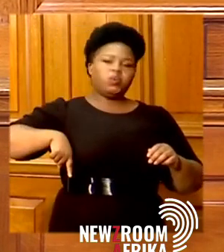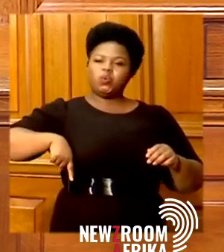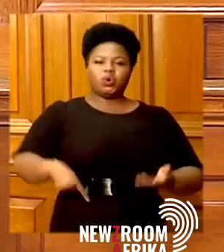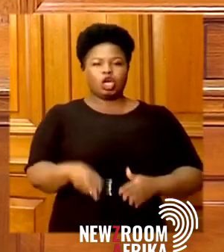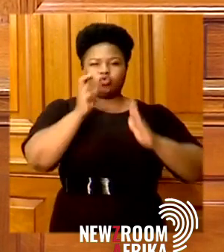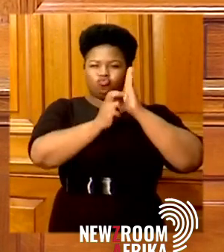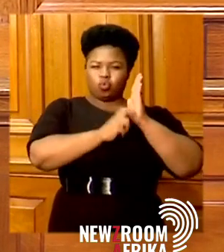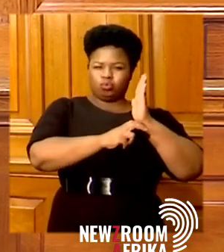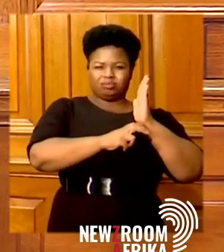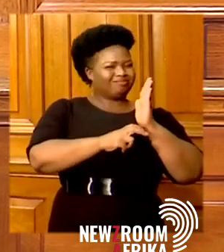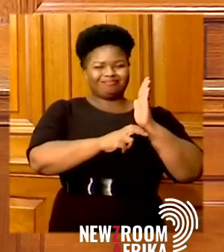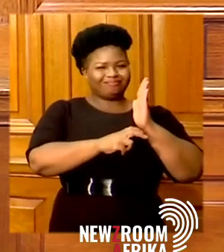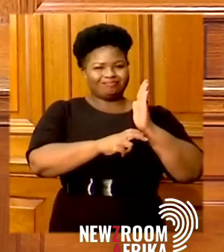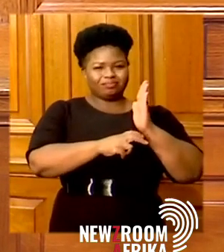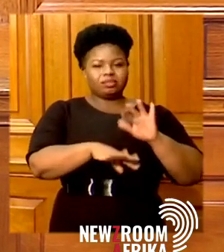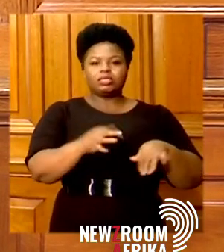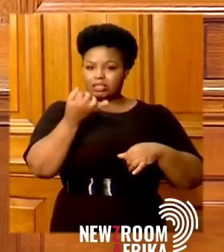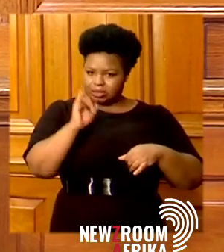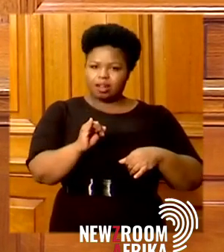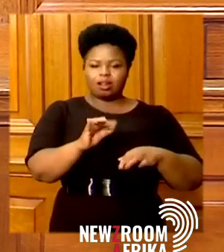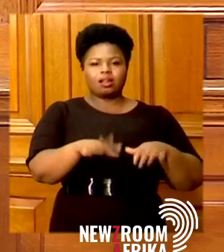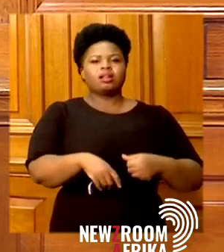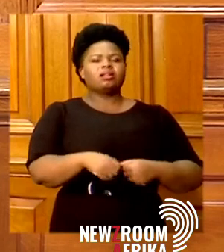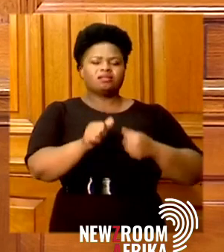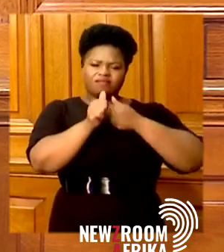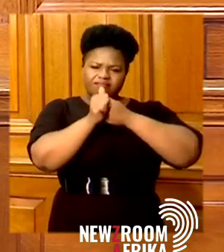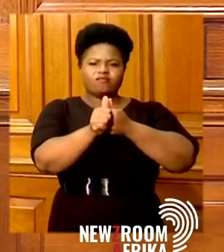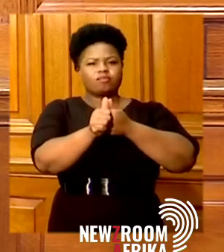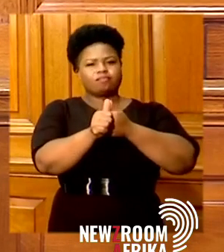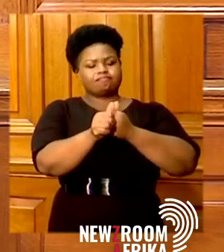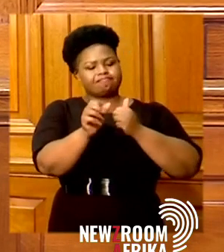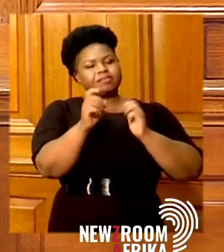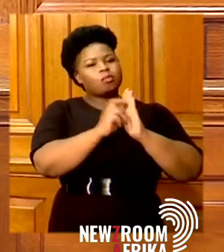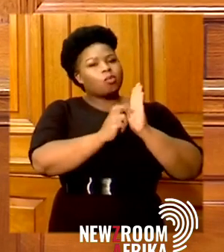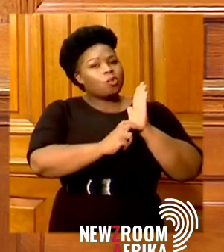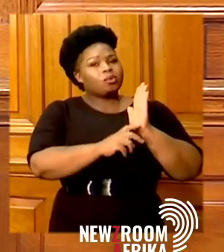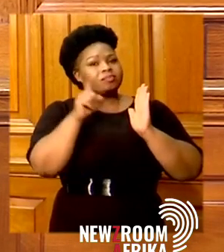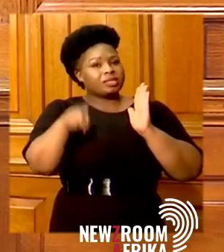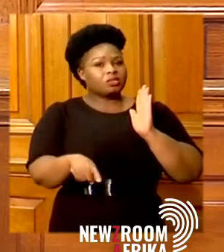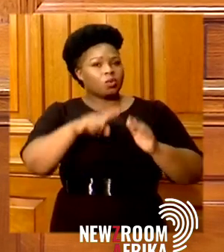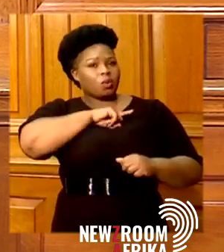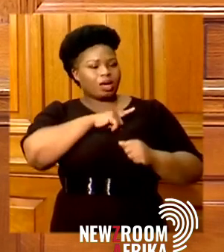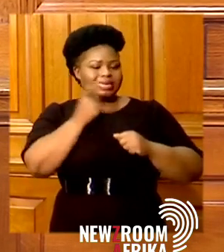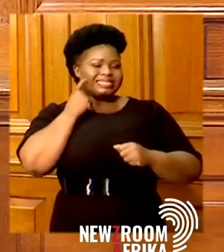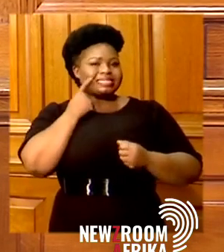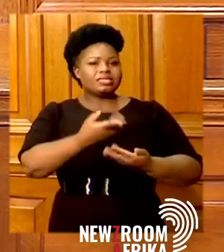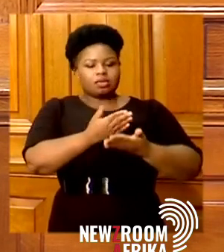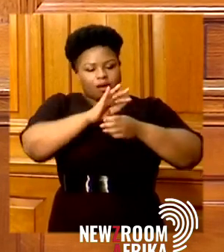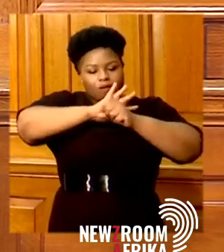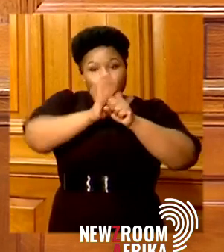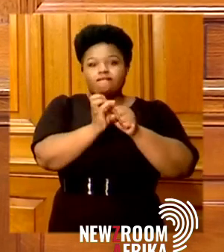to take to combat coronavirus. The threat of a third